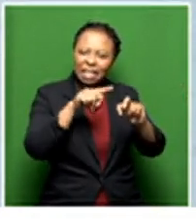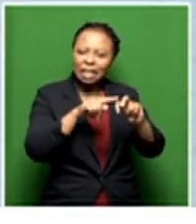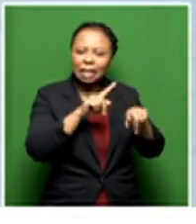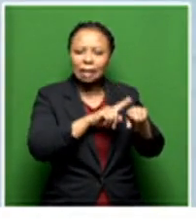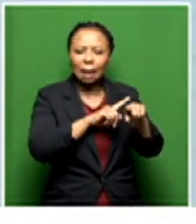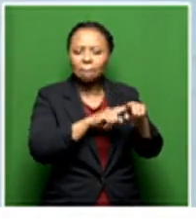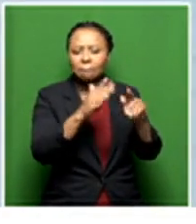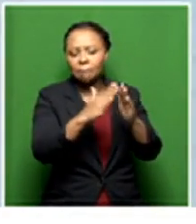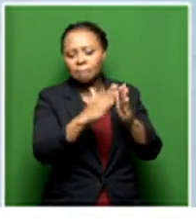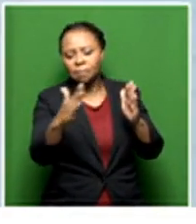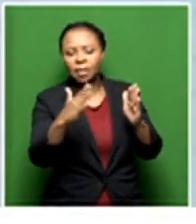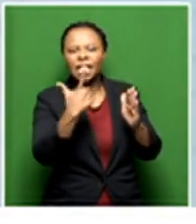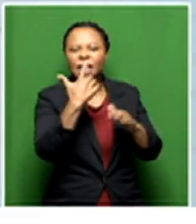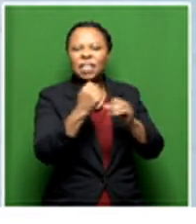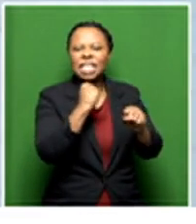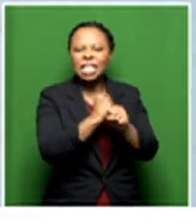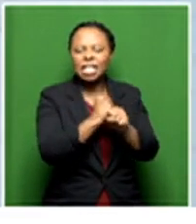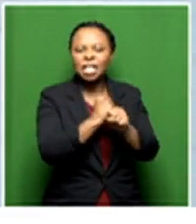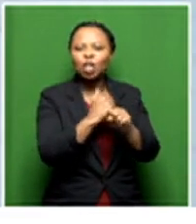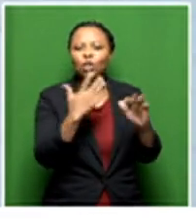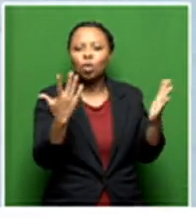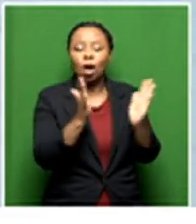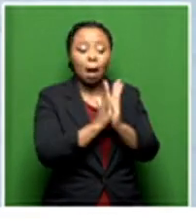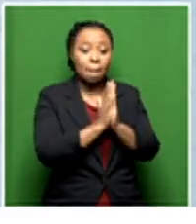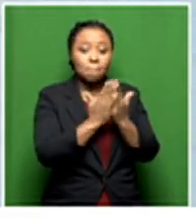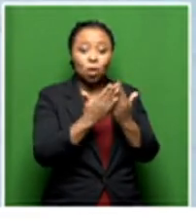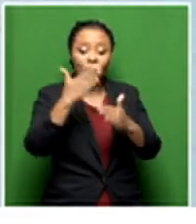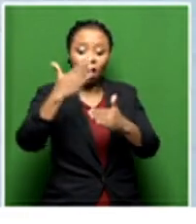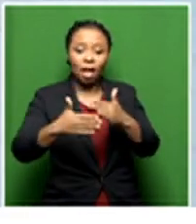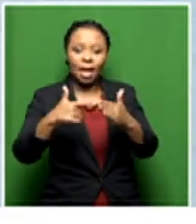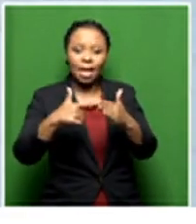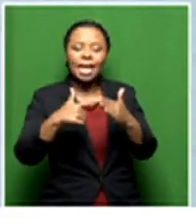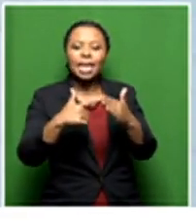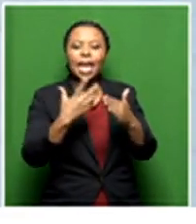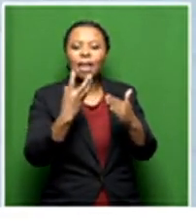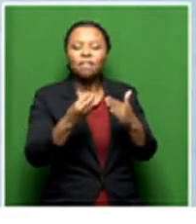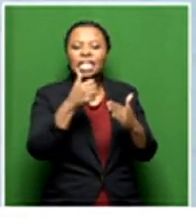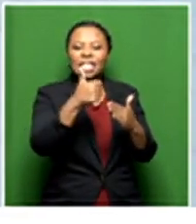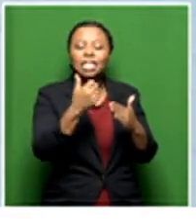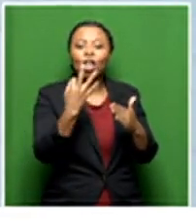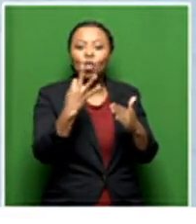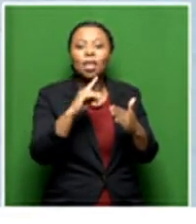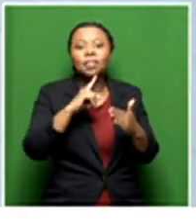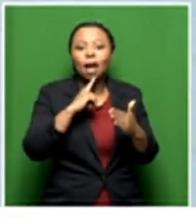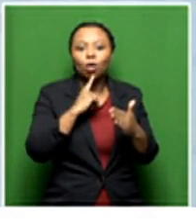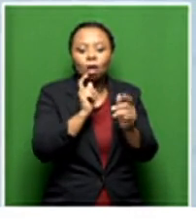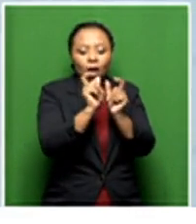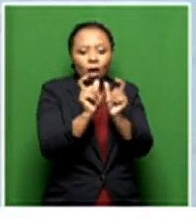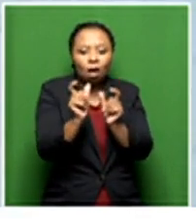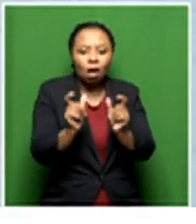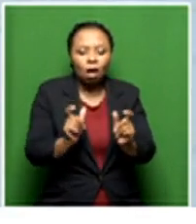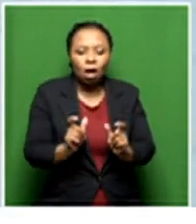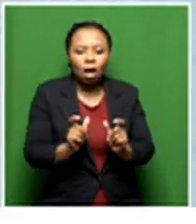period of 7 years. So by the time I ended up with the book, it had about 63,000 words. So